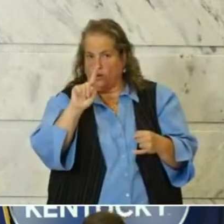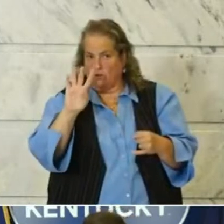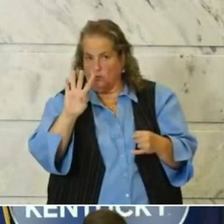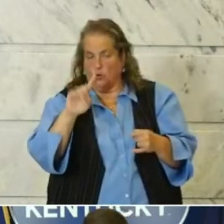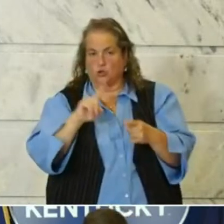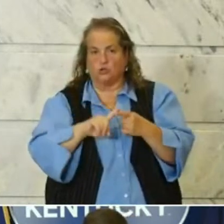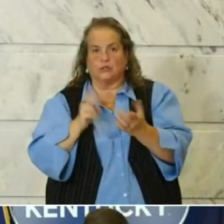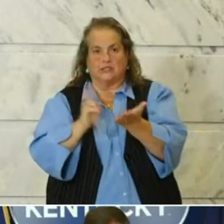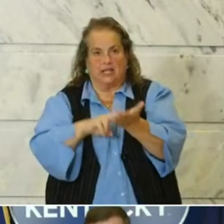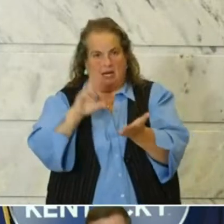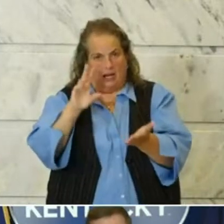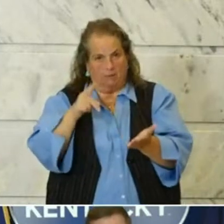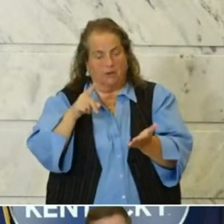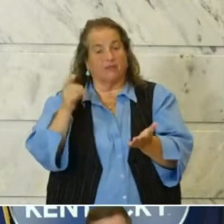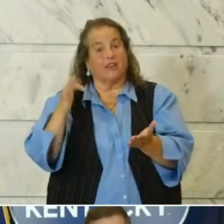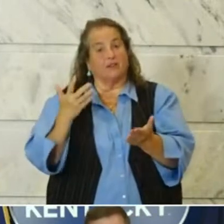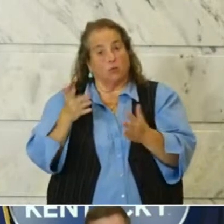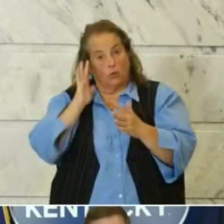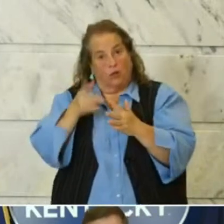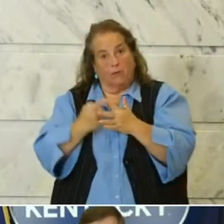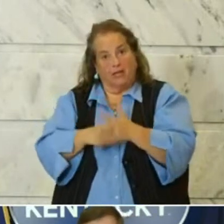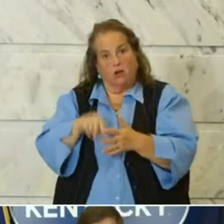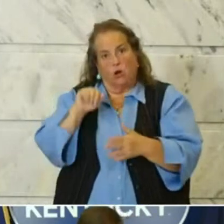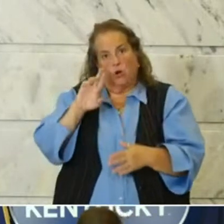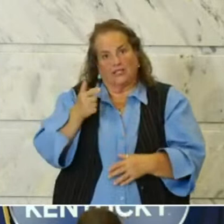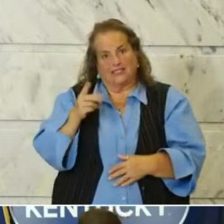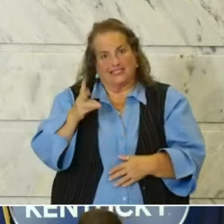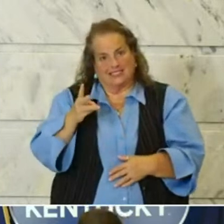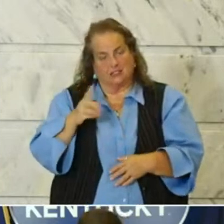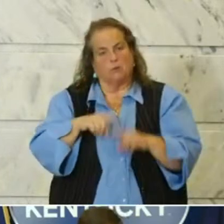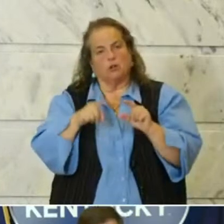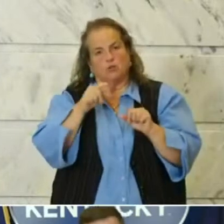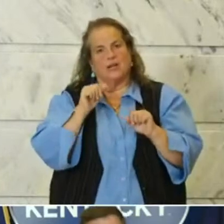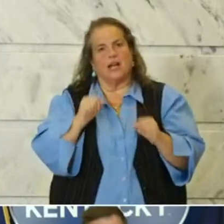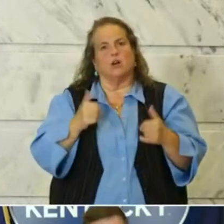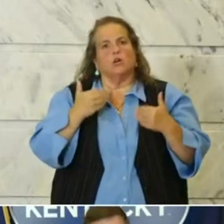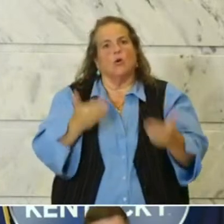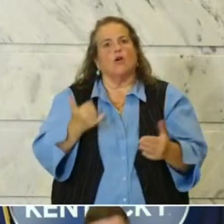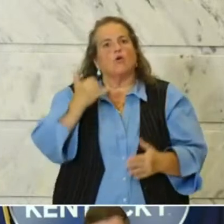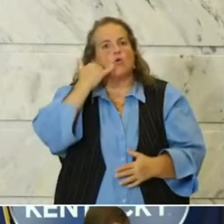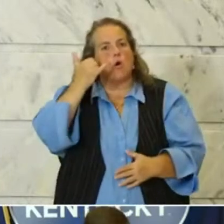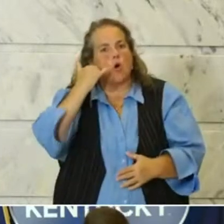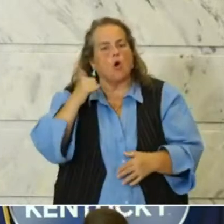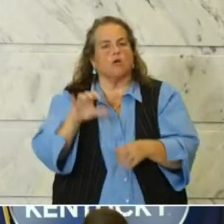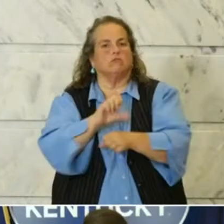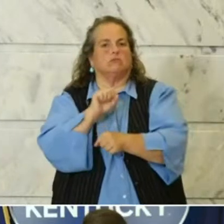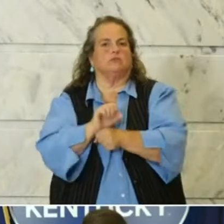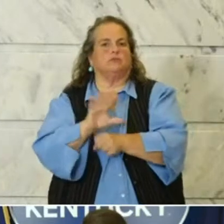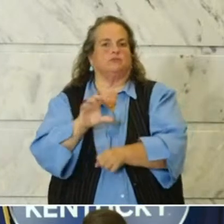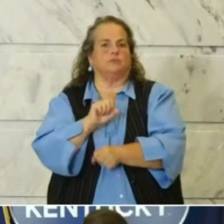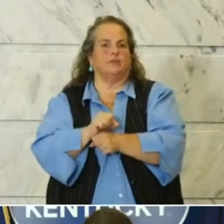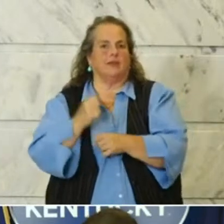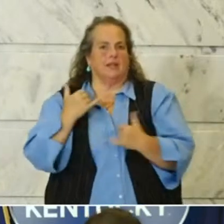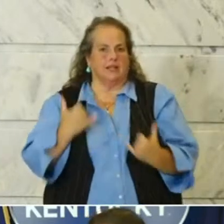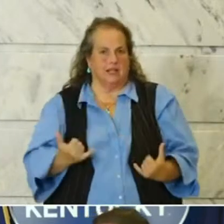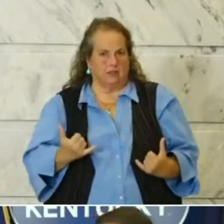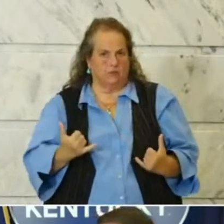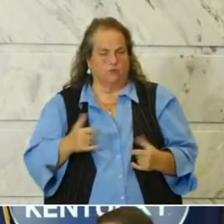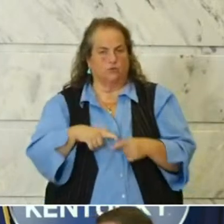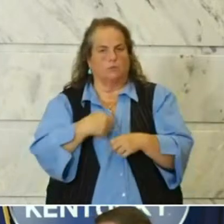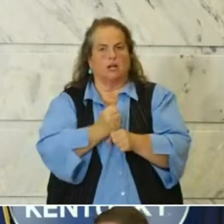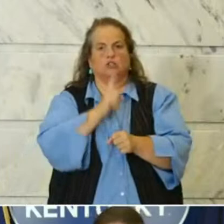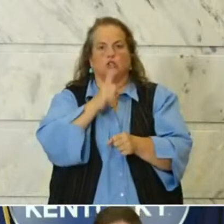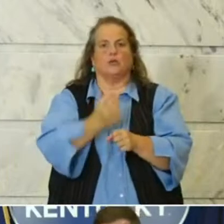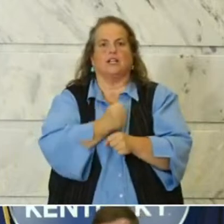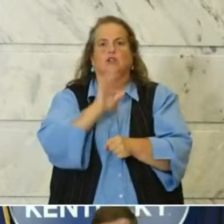502-588-0414 to sign up. They begin August the 6th, but you can start calling now to make sure you get your spot in